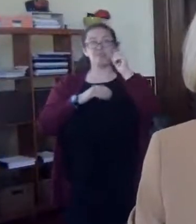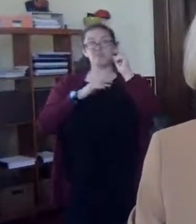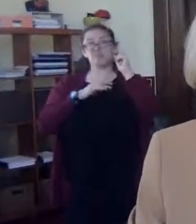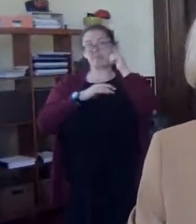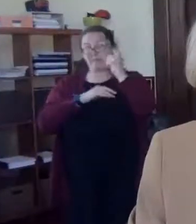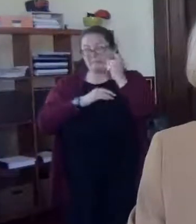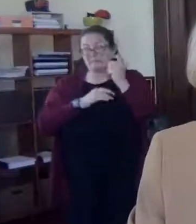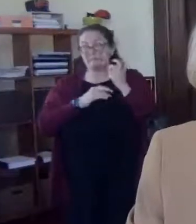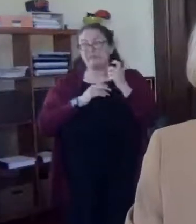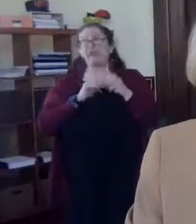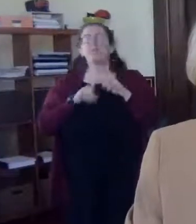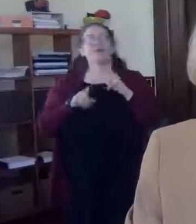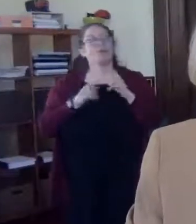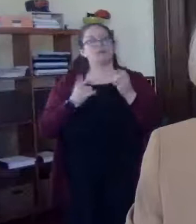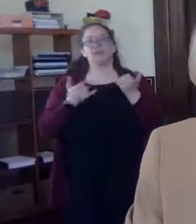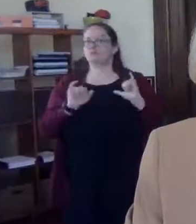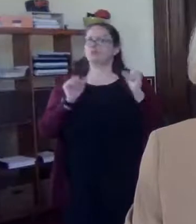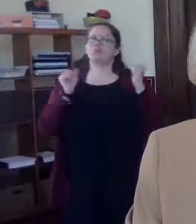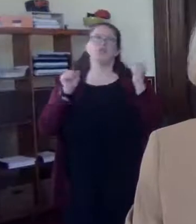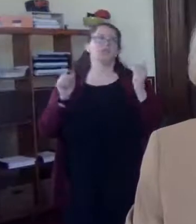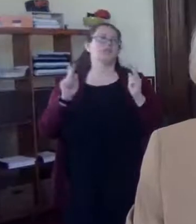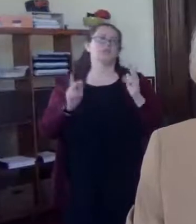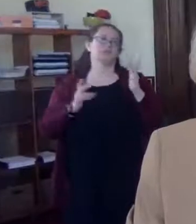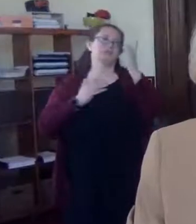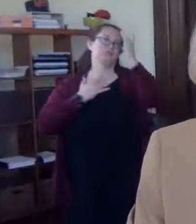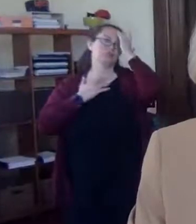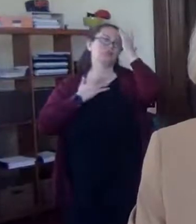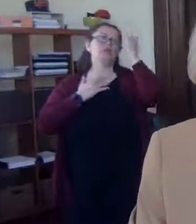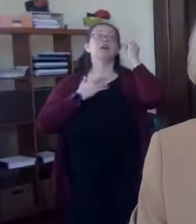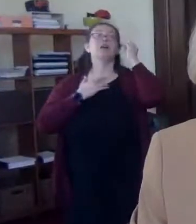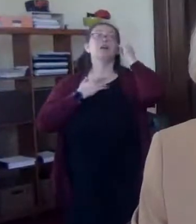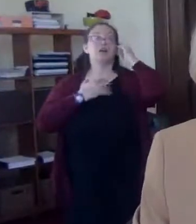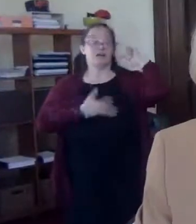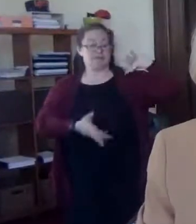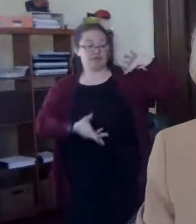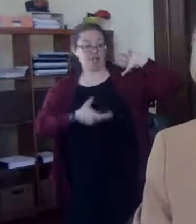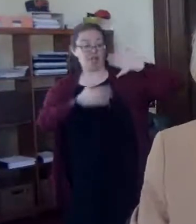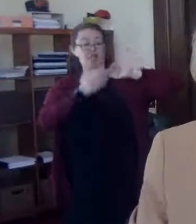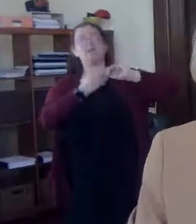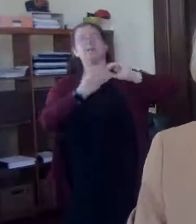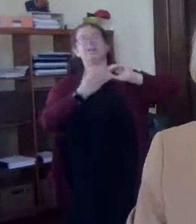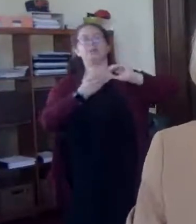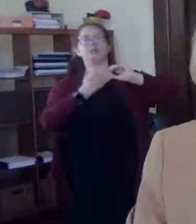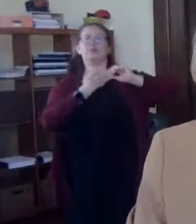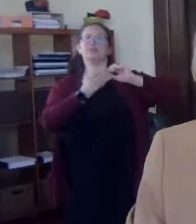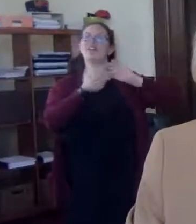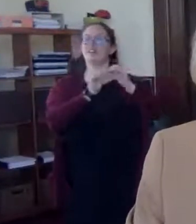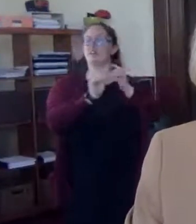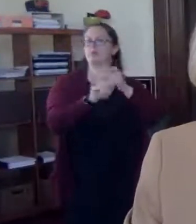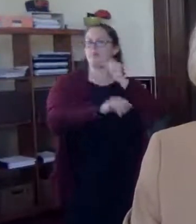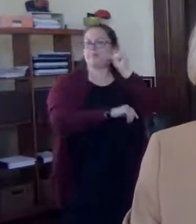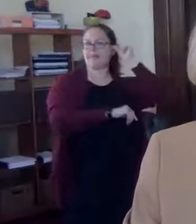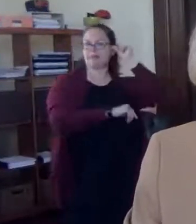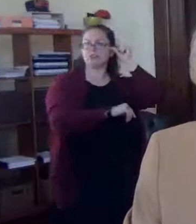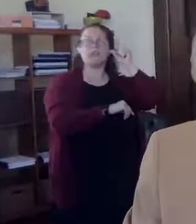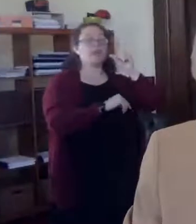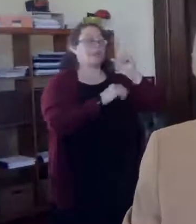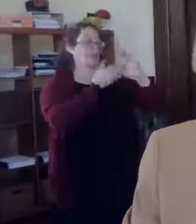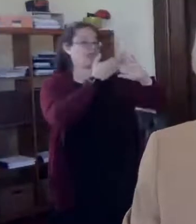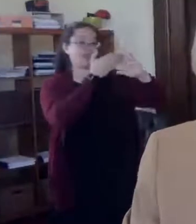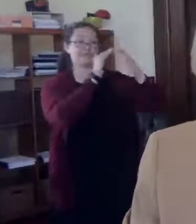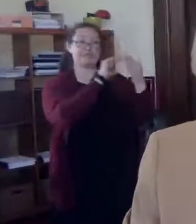still a lot of cases. When you add together the number of cases, and these numbers were from yesterday, reported in the